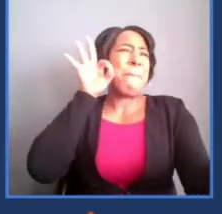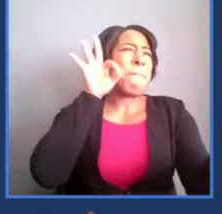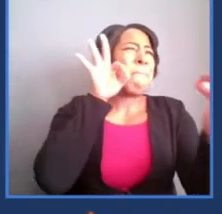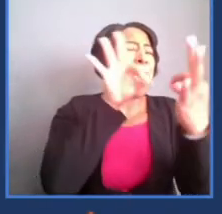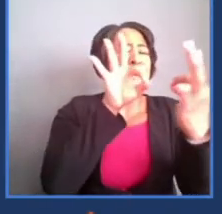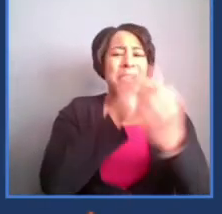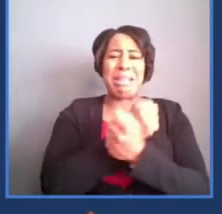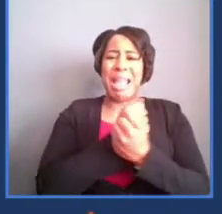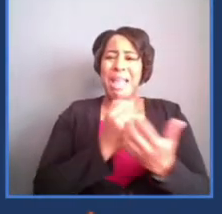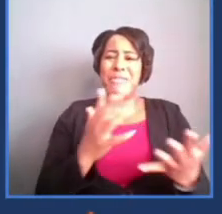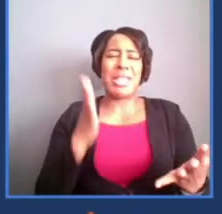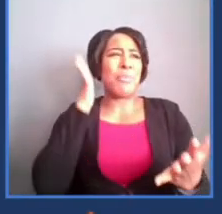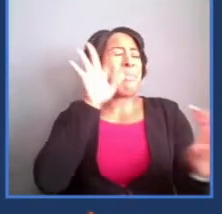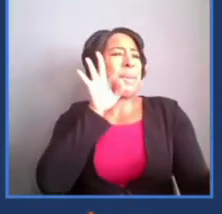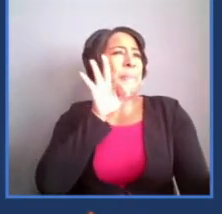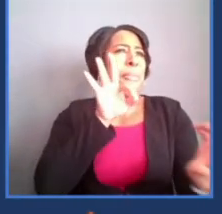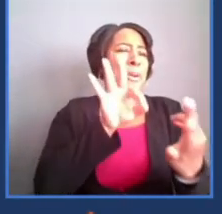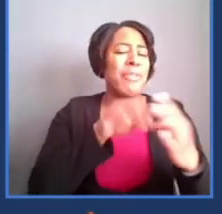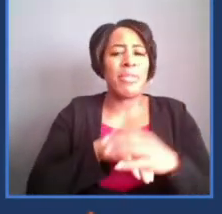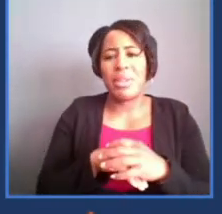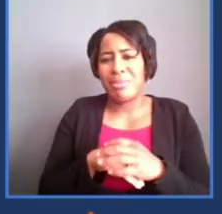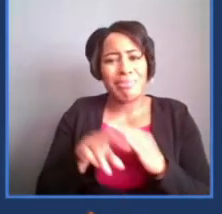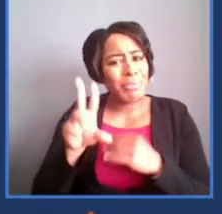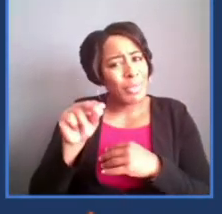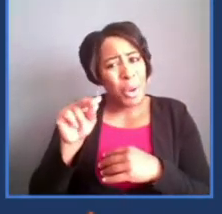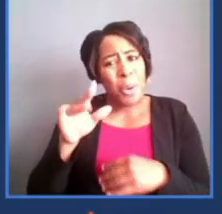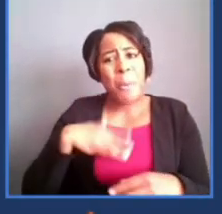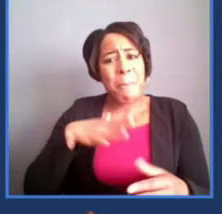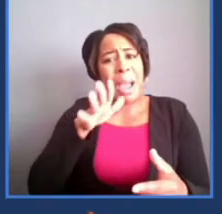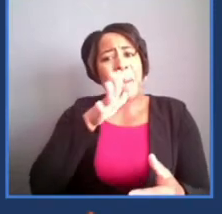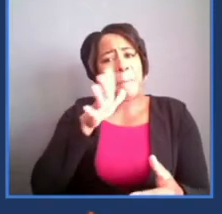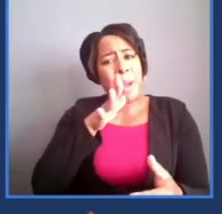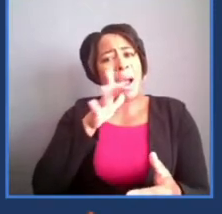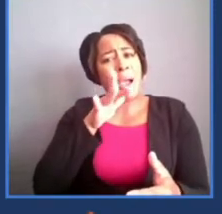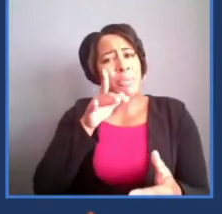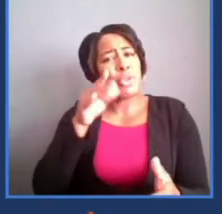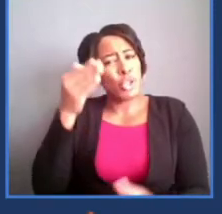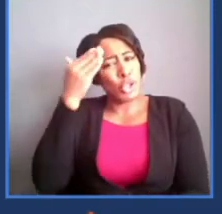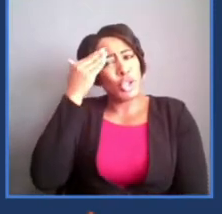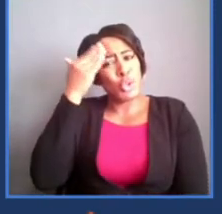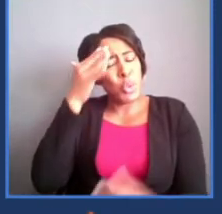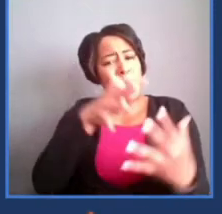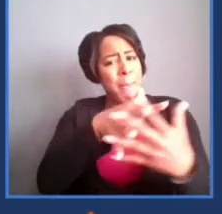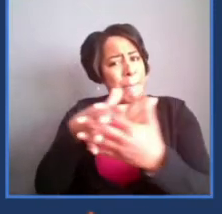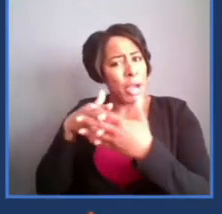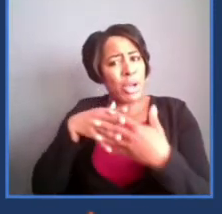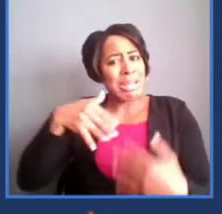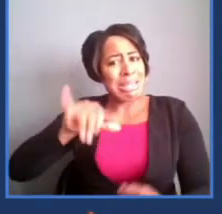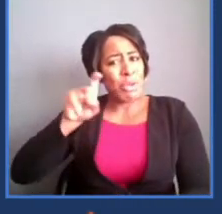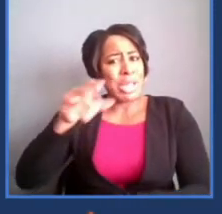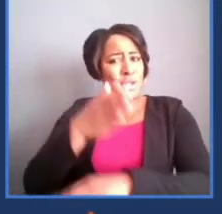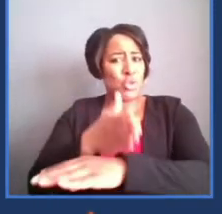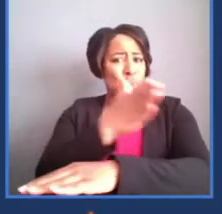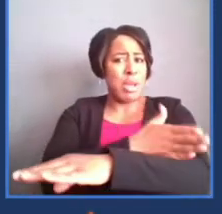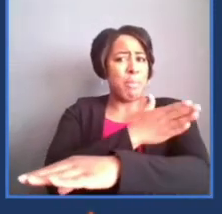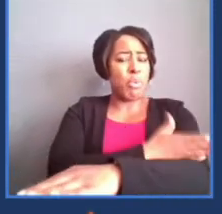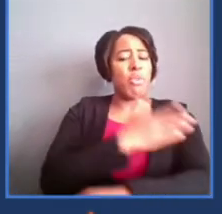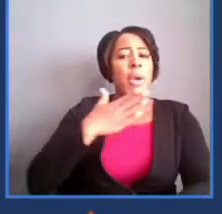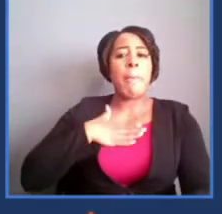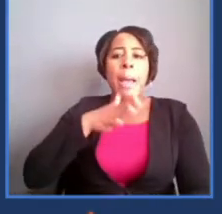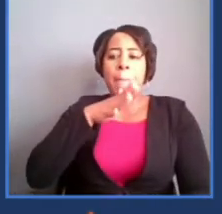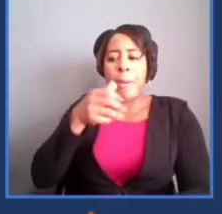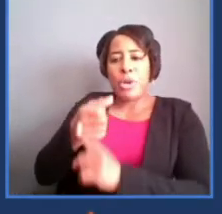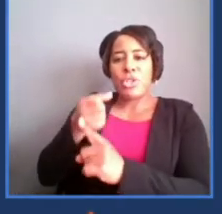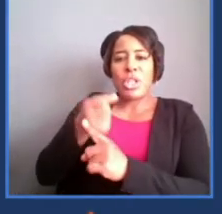That doesn't mean that she didn't recognize how much further America had to go. She became a young activist. My mother was marching in the streets